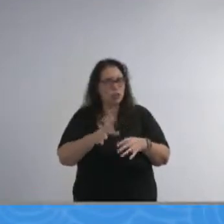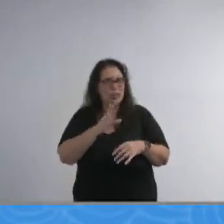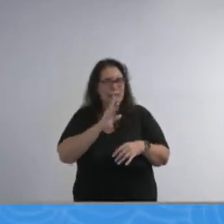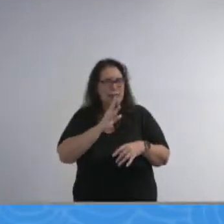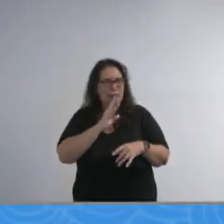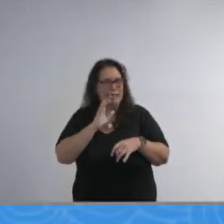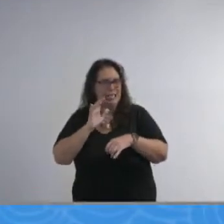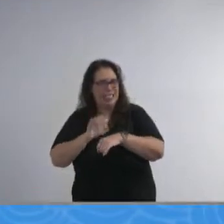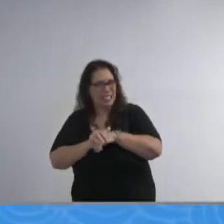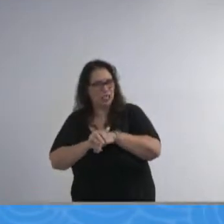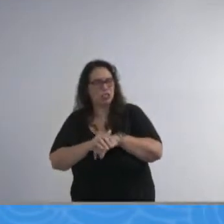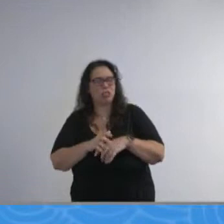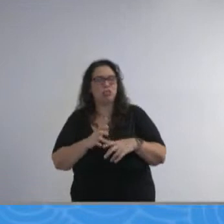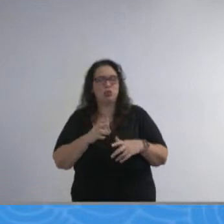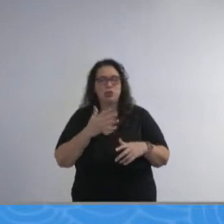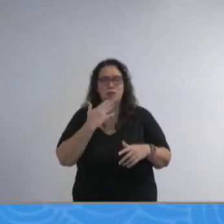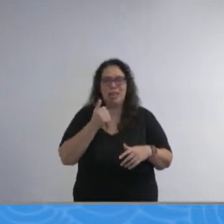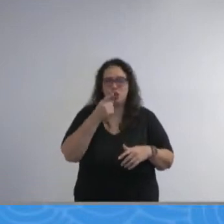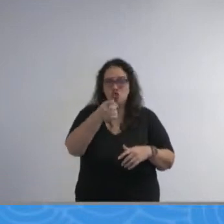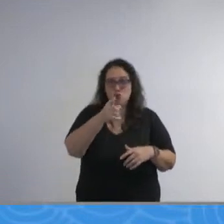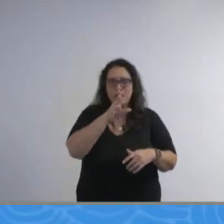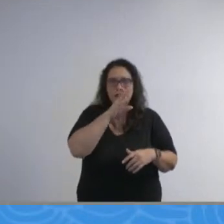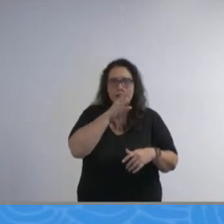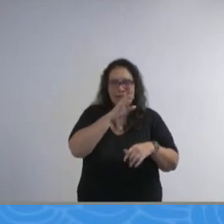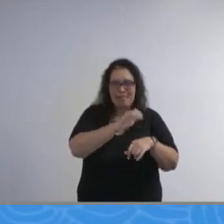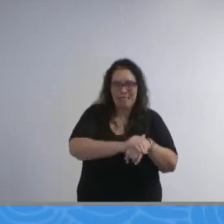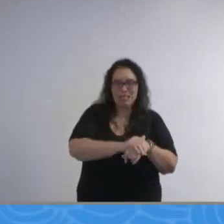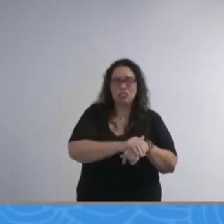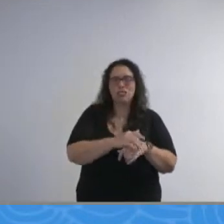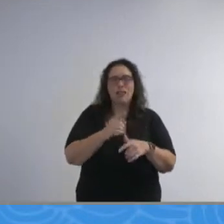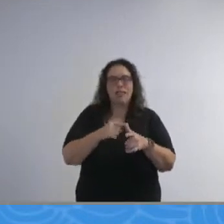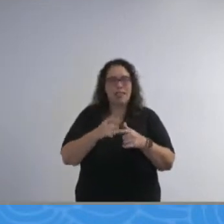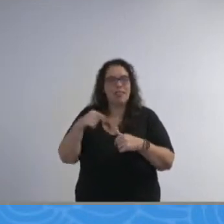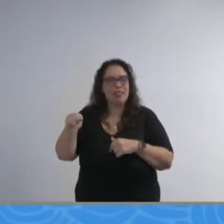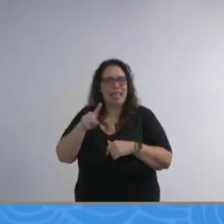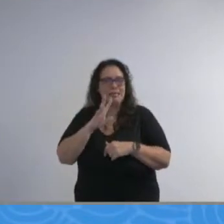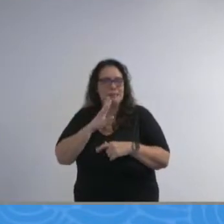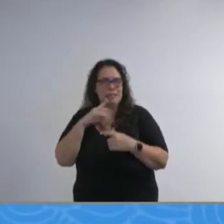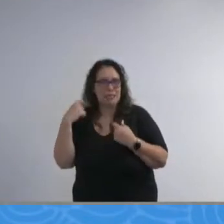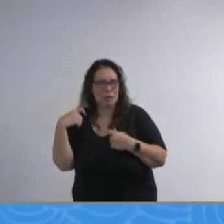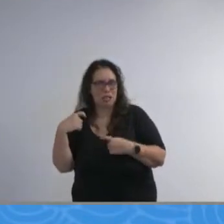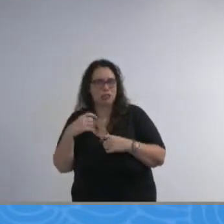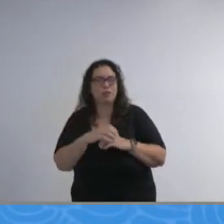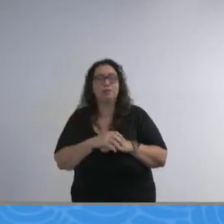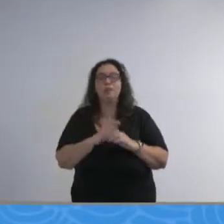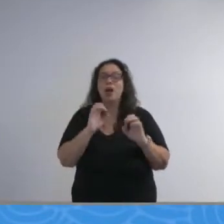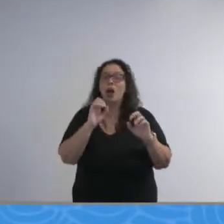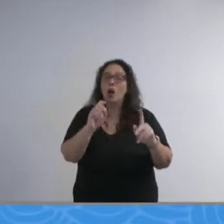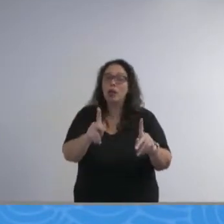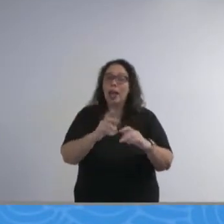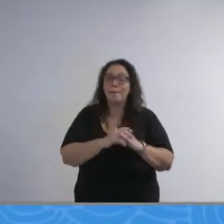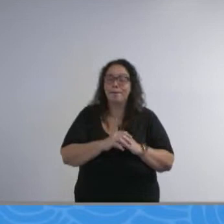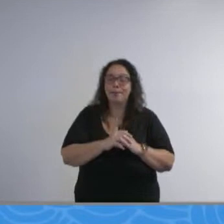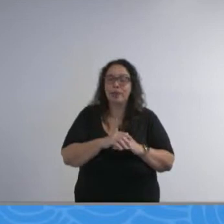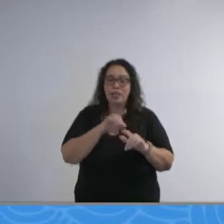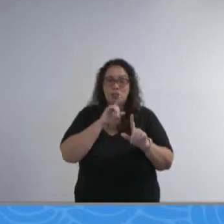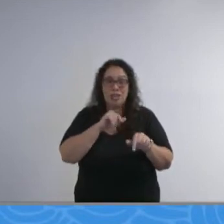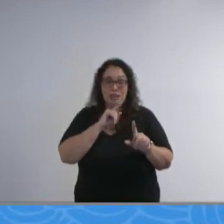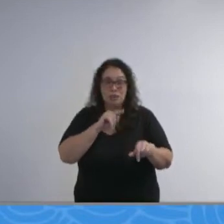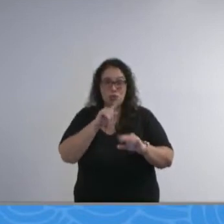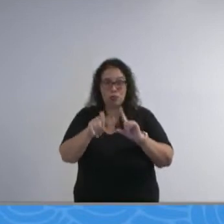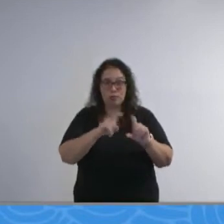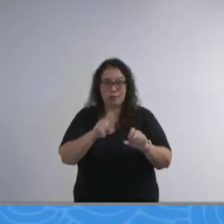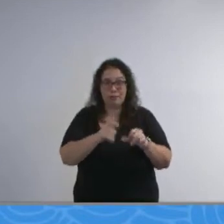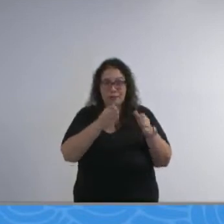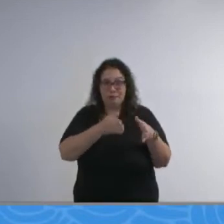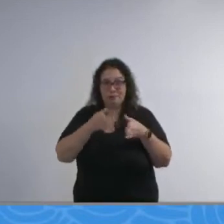Okay. So to answer that question, when we're talking to parents and we do our individualized